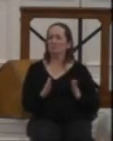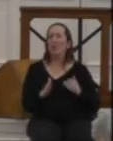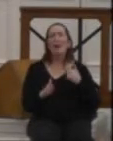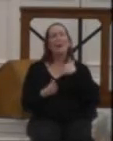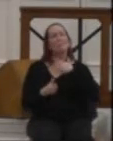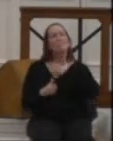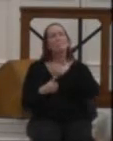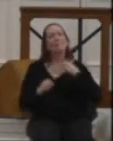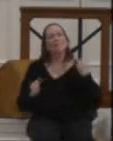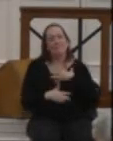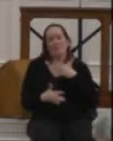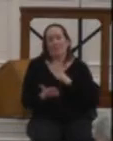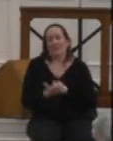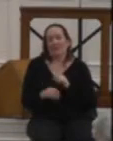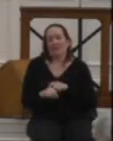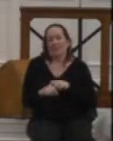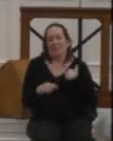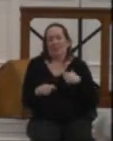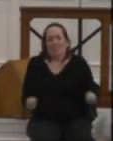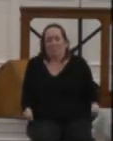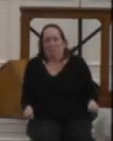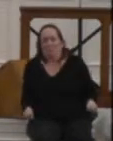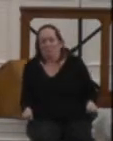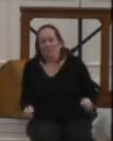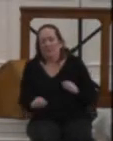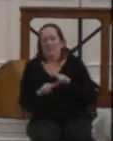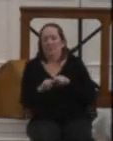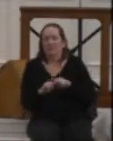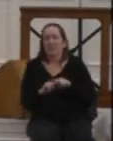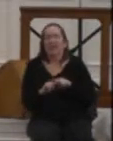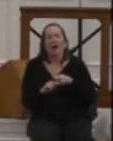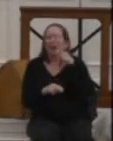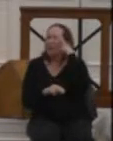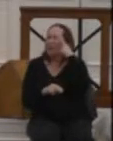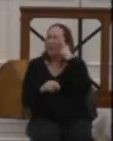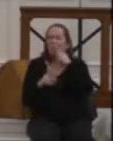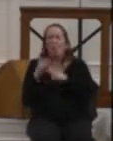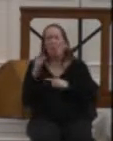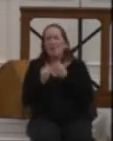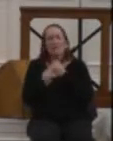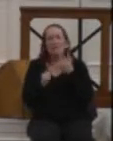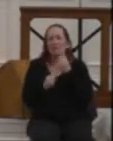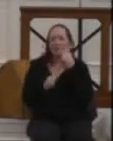at that moment when I held on so tight was, what will everybody think?